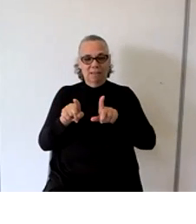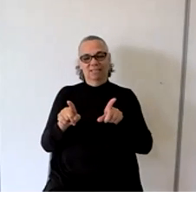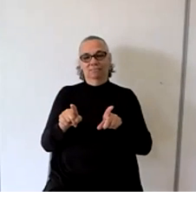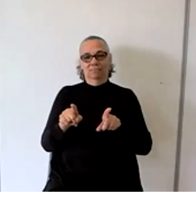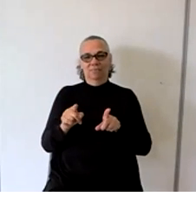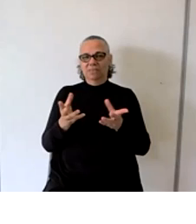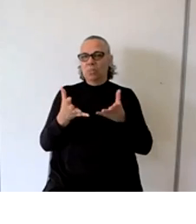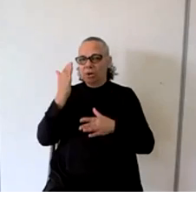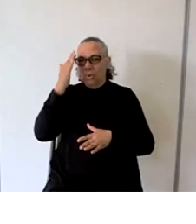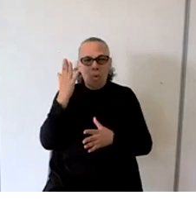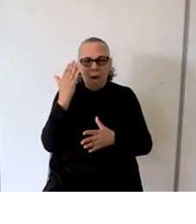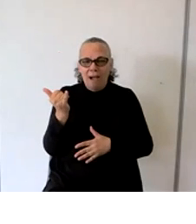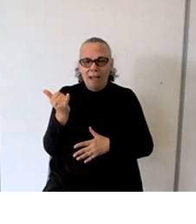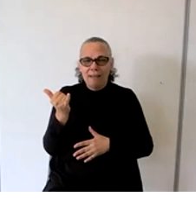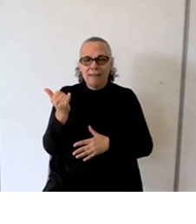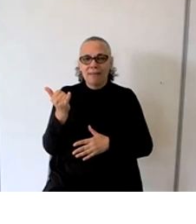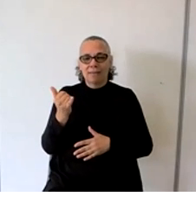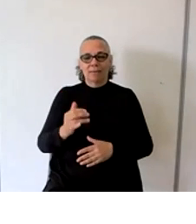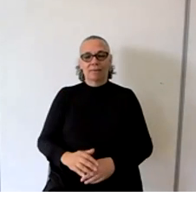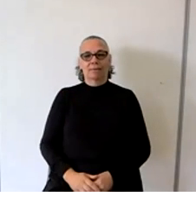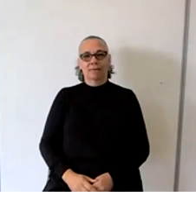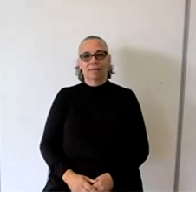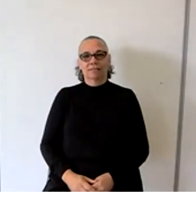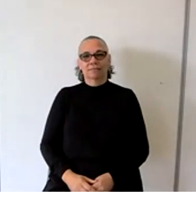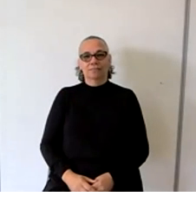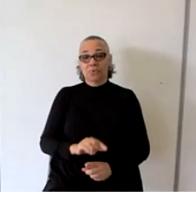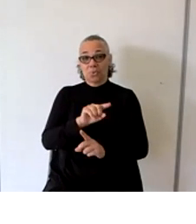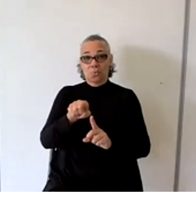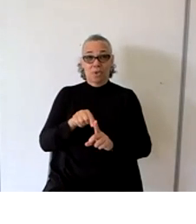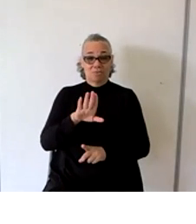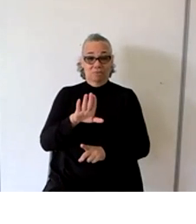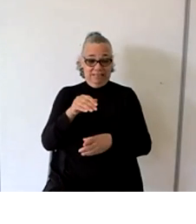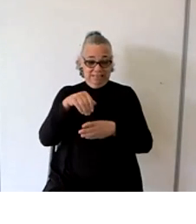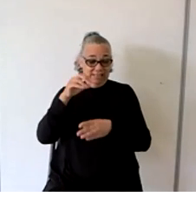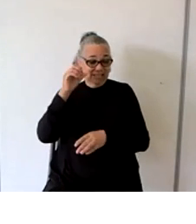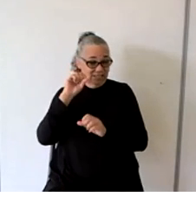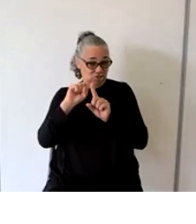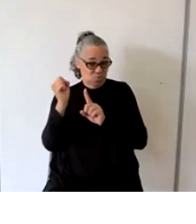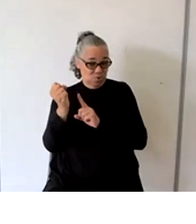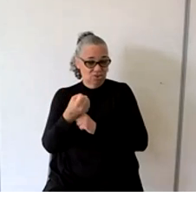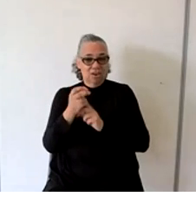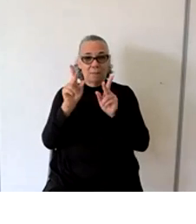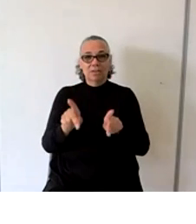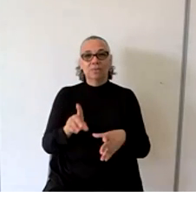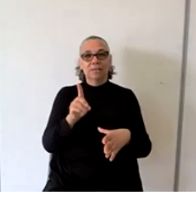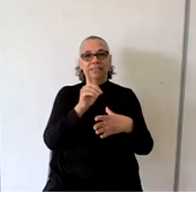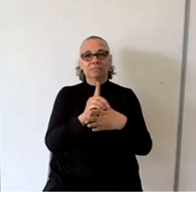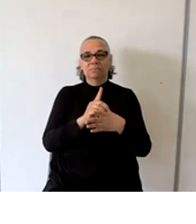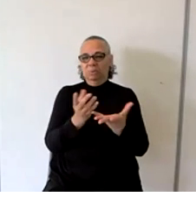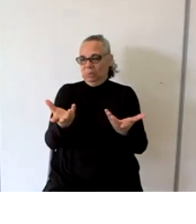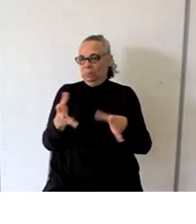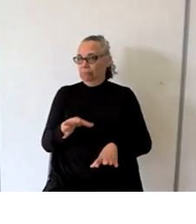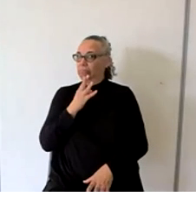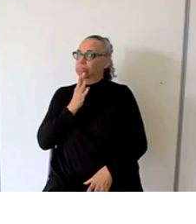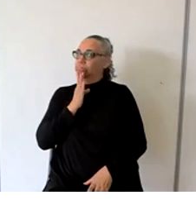why. And I think when you're in a situation like that and the person with a disability doesn't want to talk about